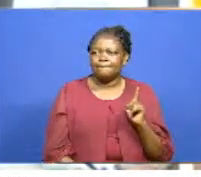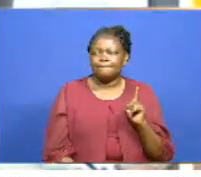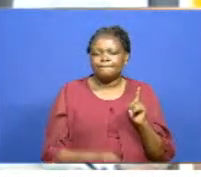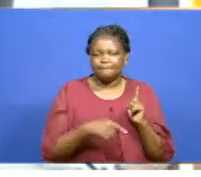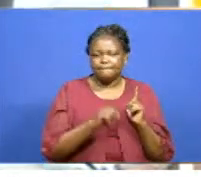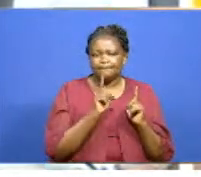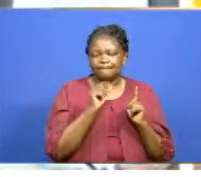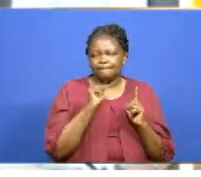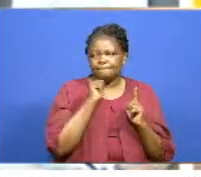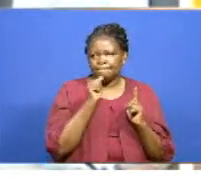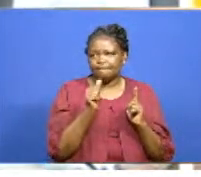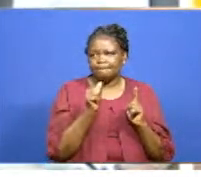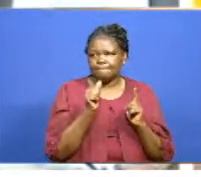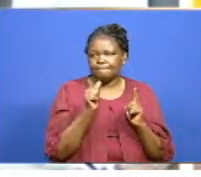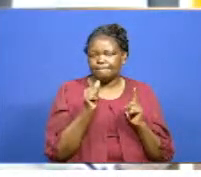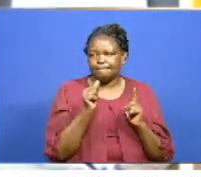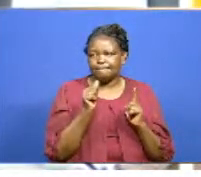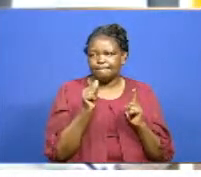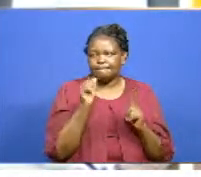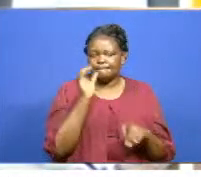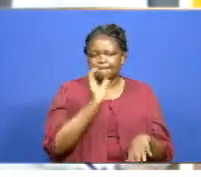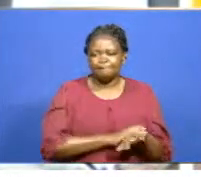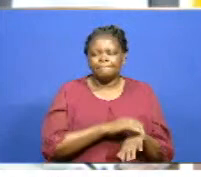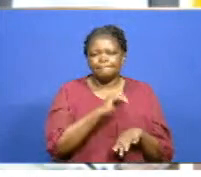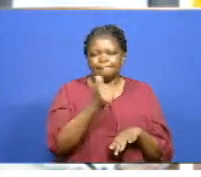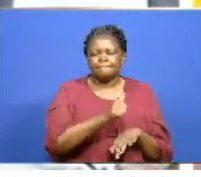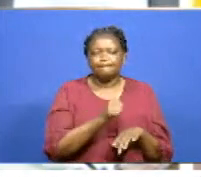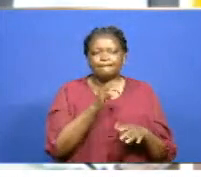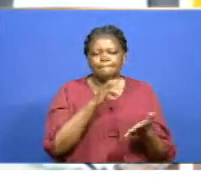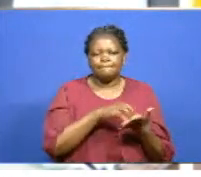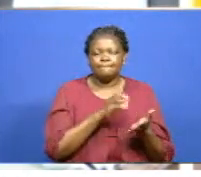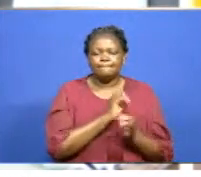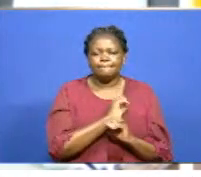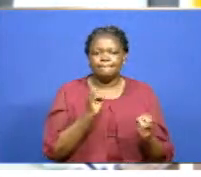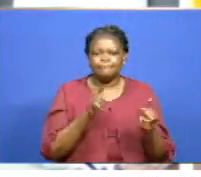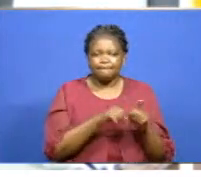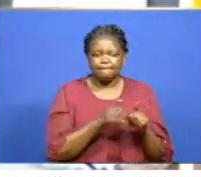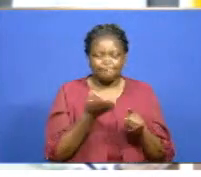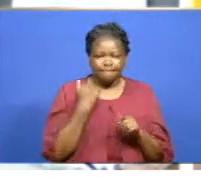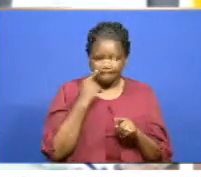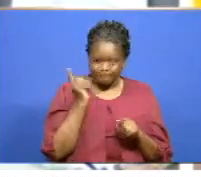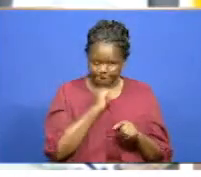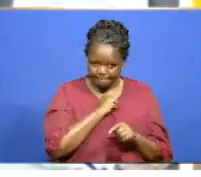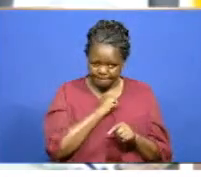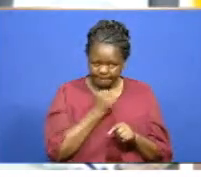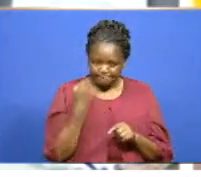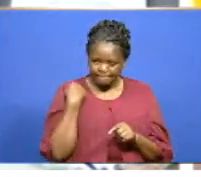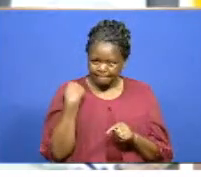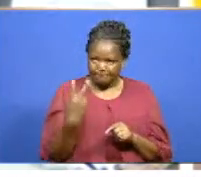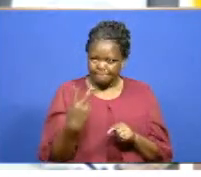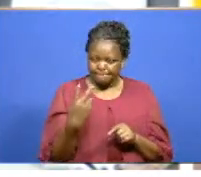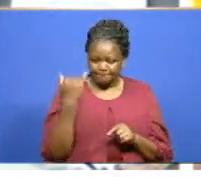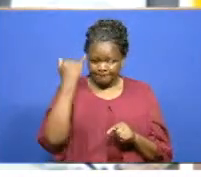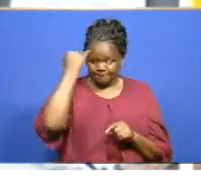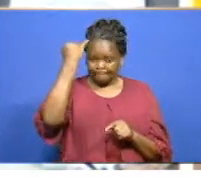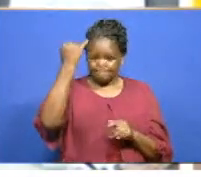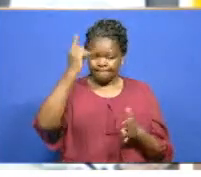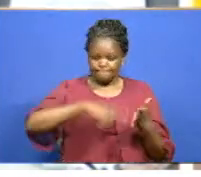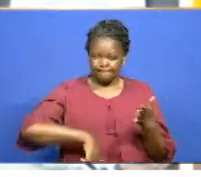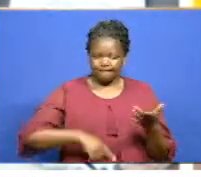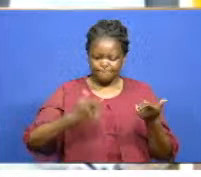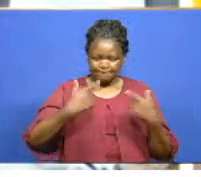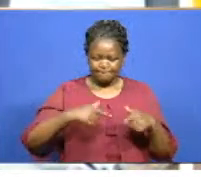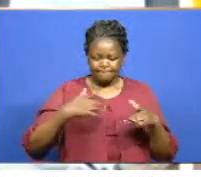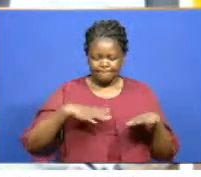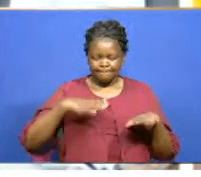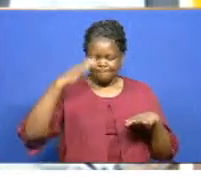not get any of the seats there. And as you mentioned, number two, the idea is let people